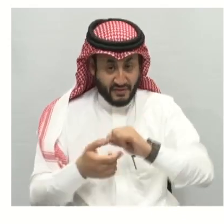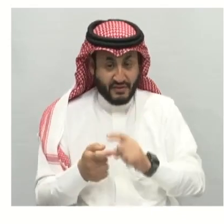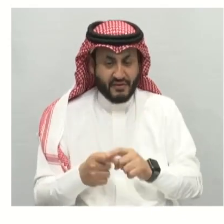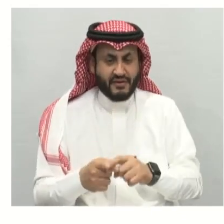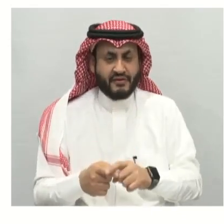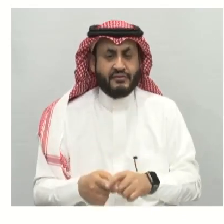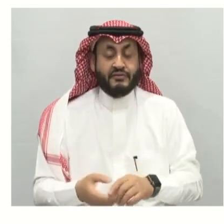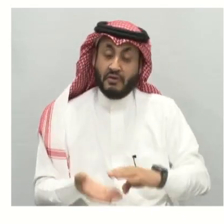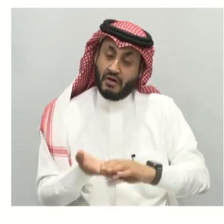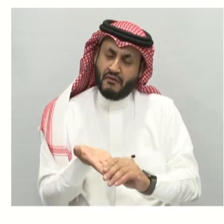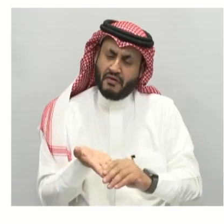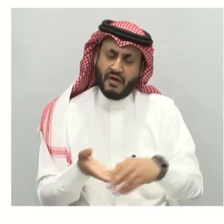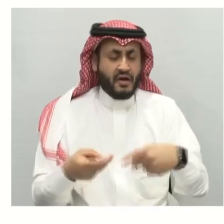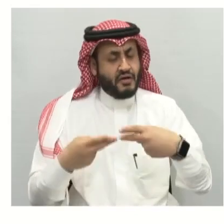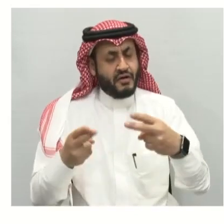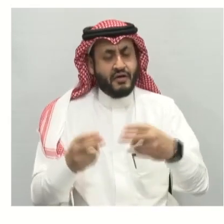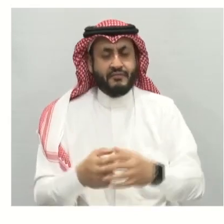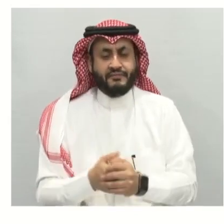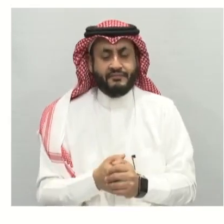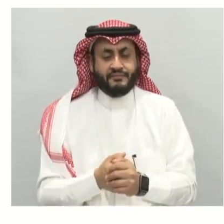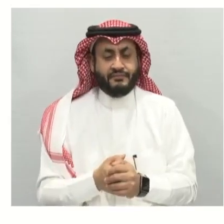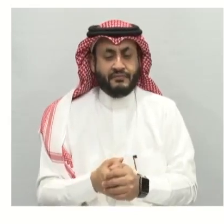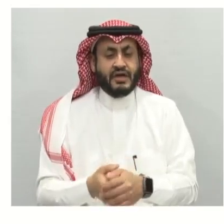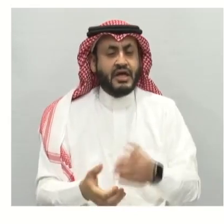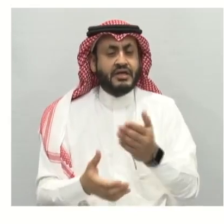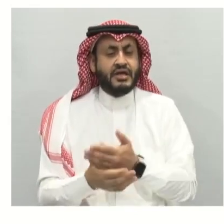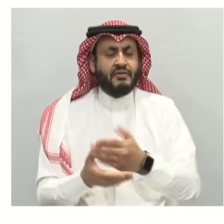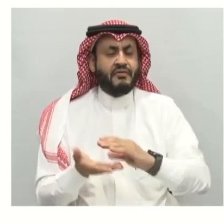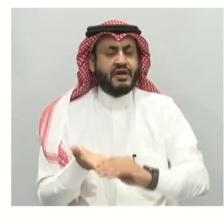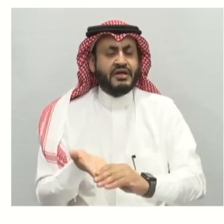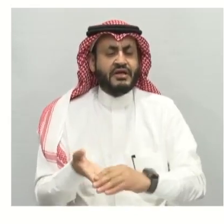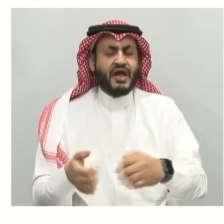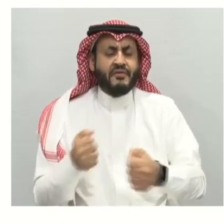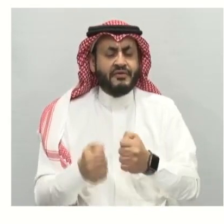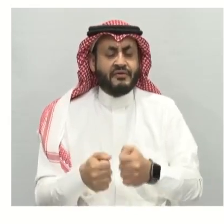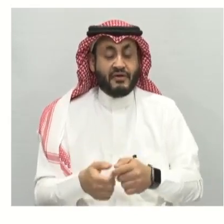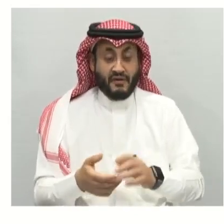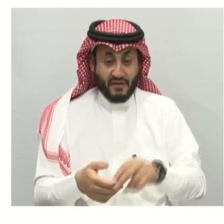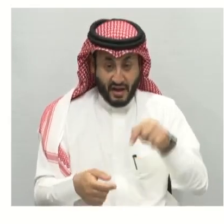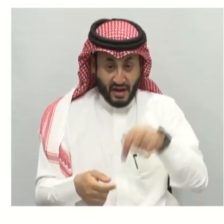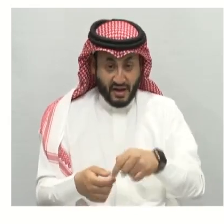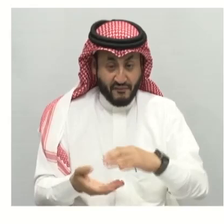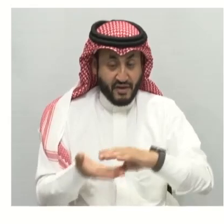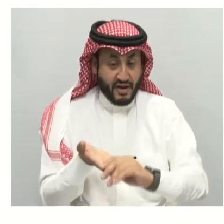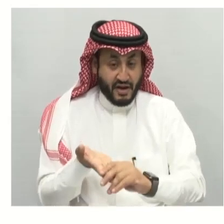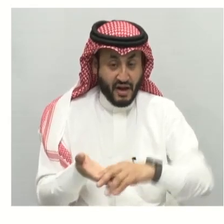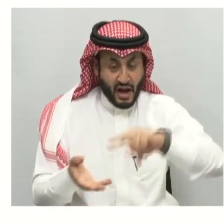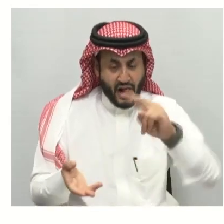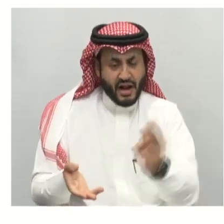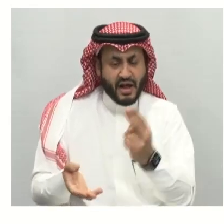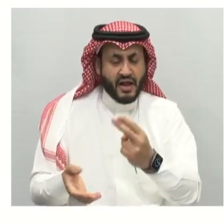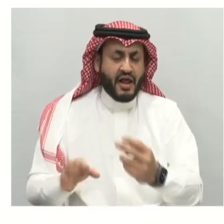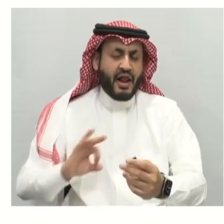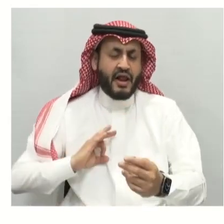not Wednesday, then I definitely can come. What do you have on Wednesday? I have art class on Wednesday. I really